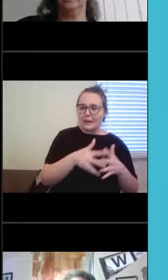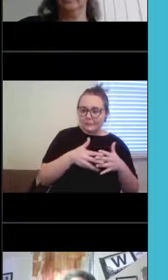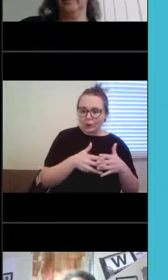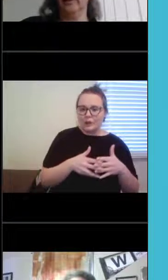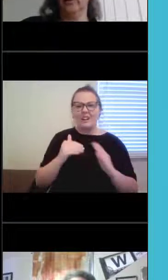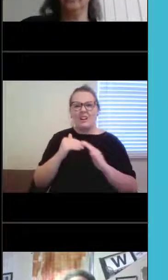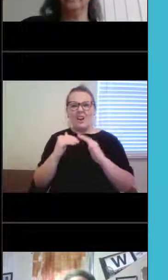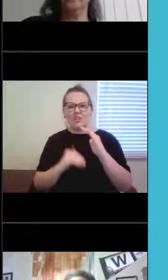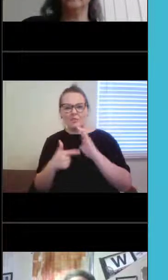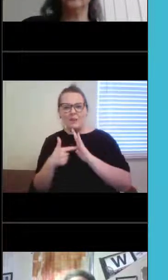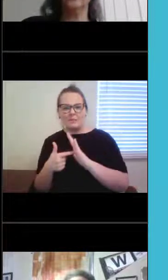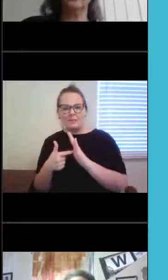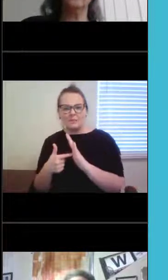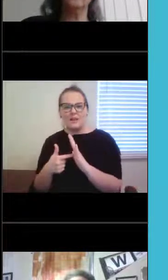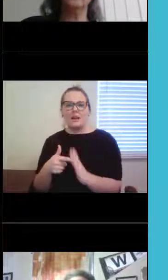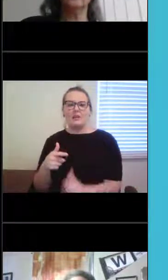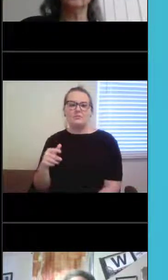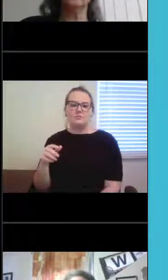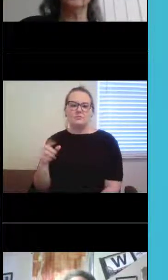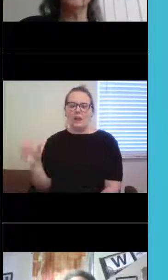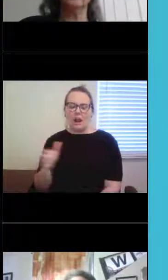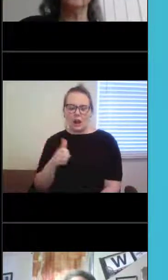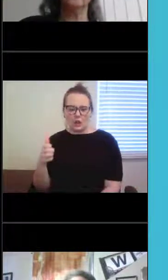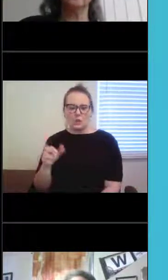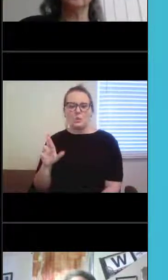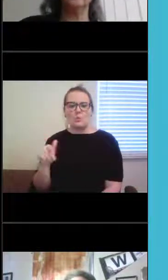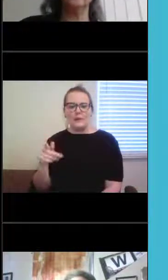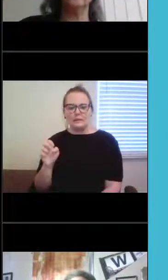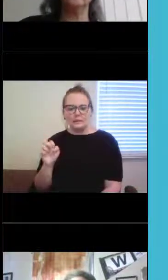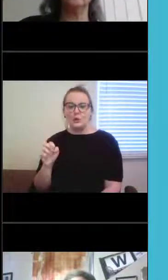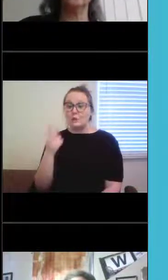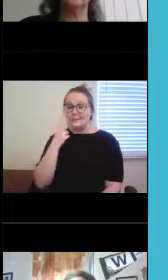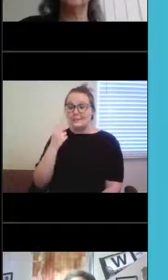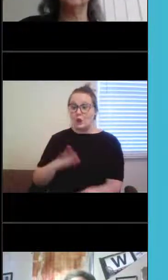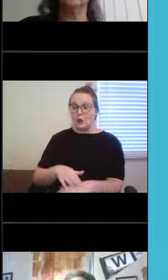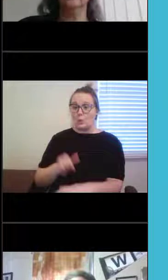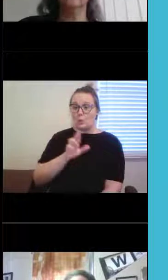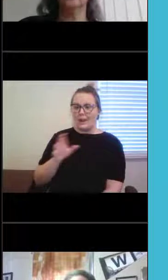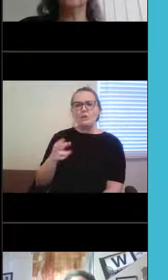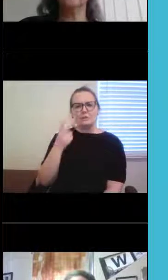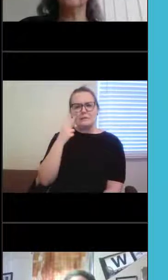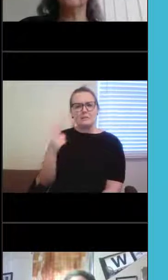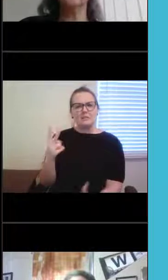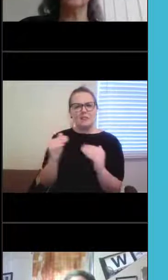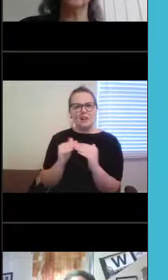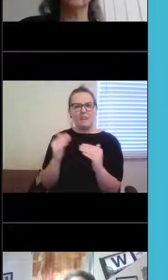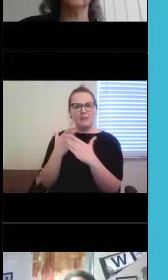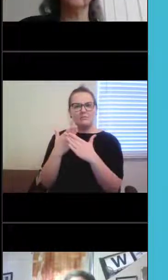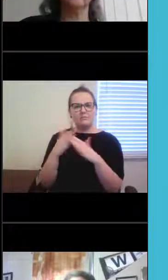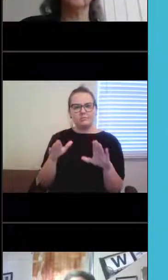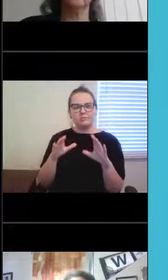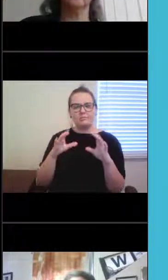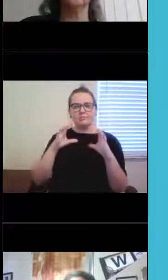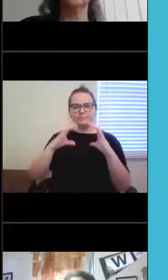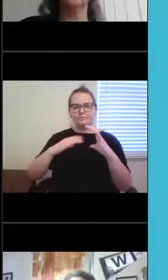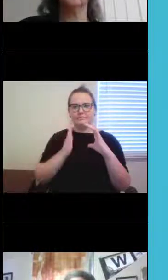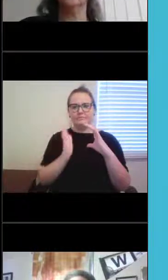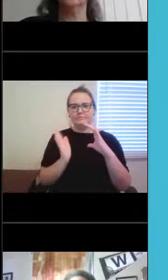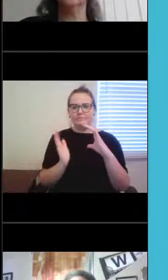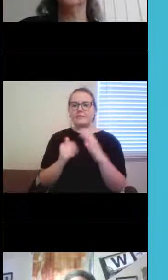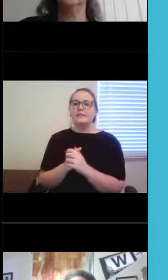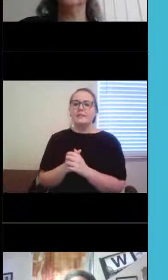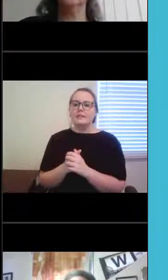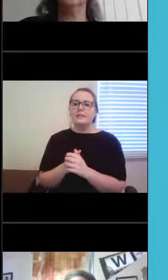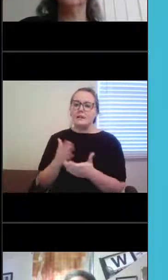Asian survivors. And as you can see on the right there, there's a pretty even split. Most saying they had some college